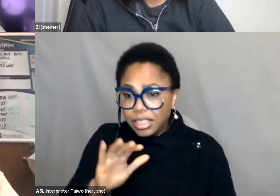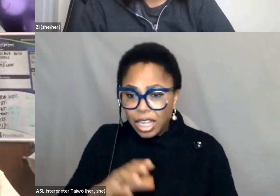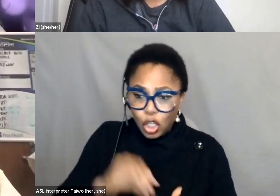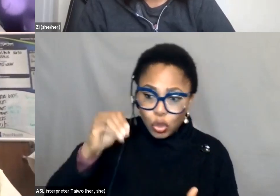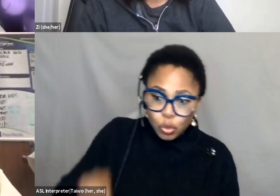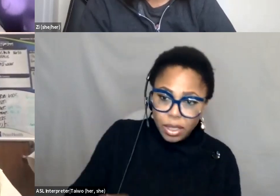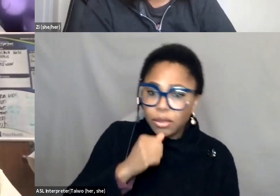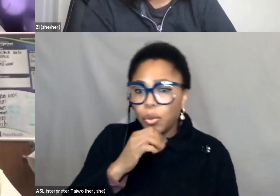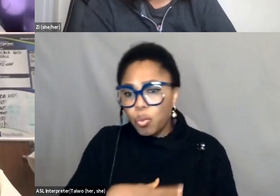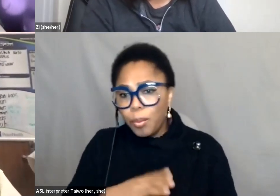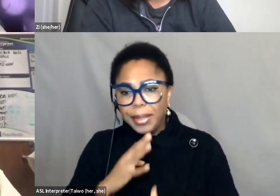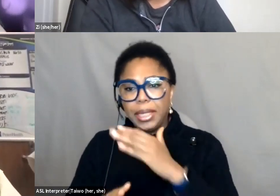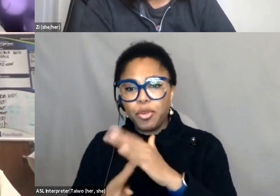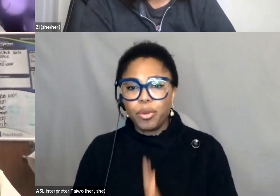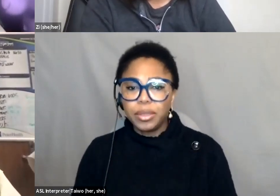woman, immigrant.